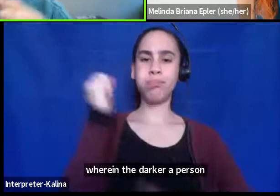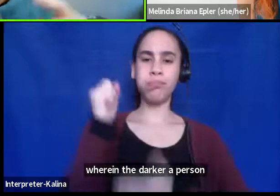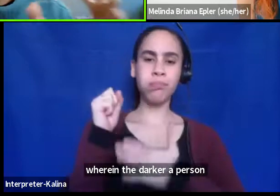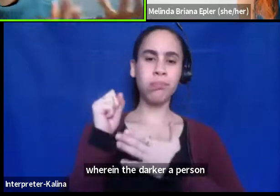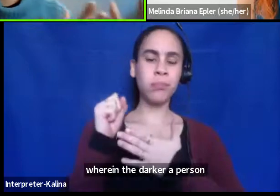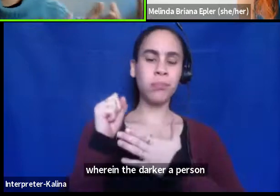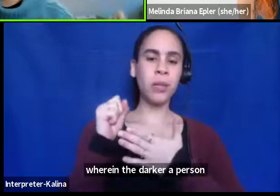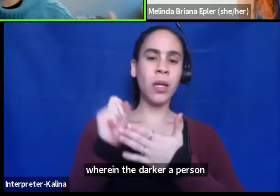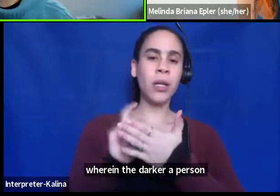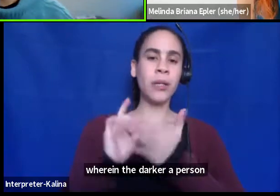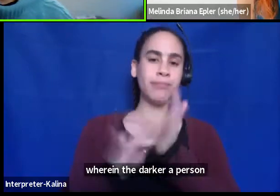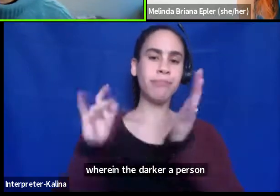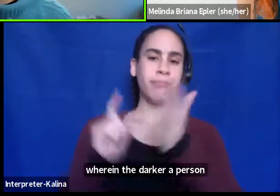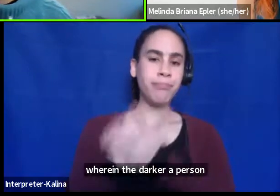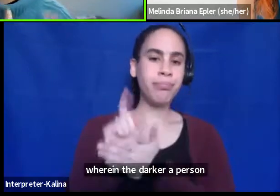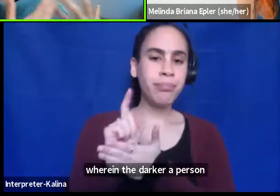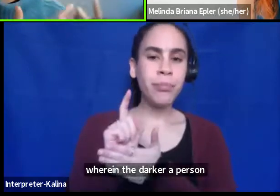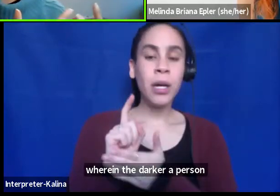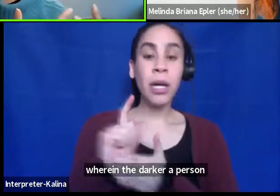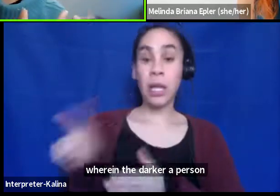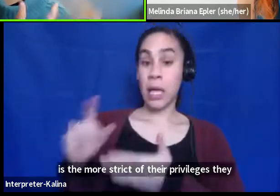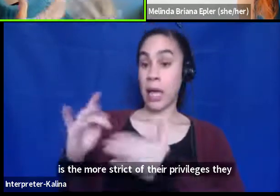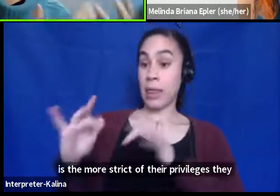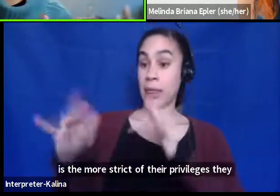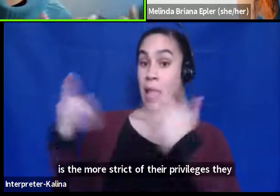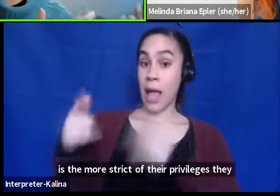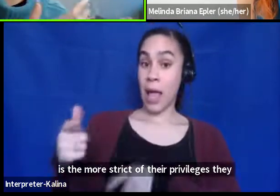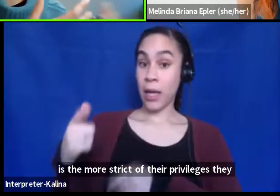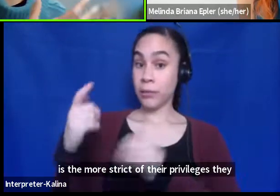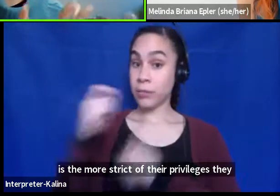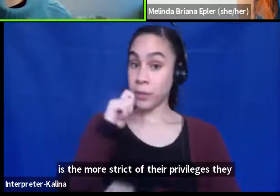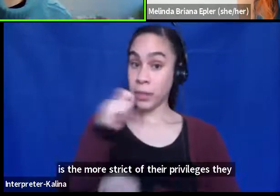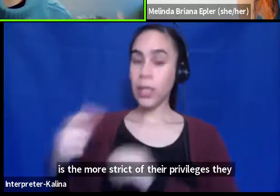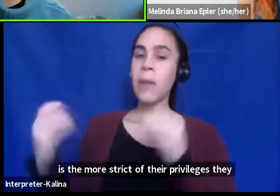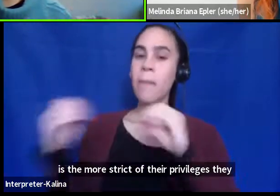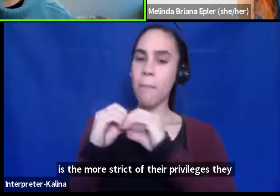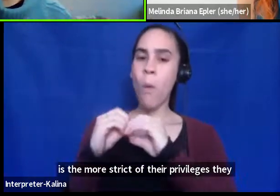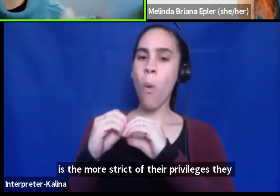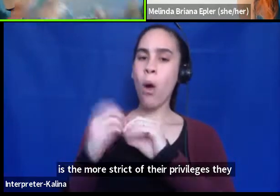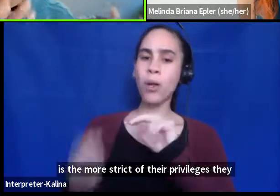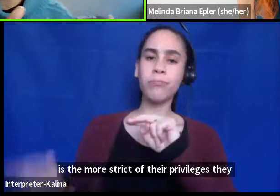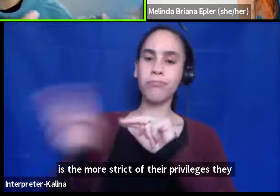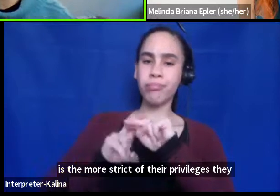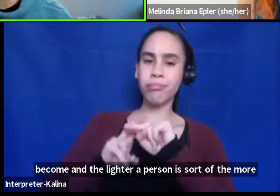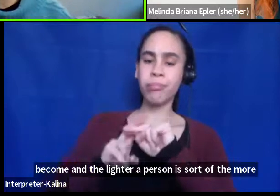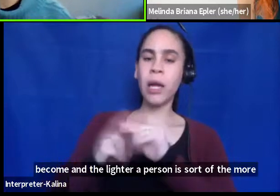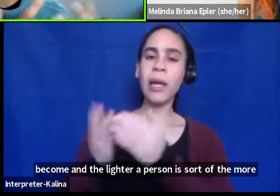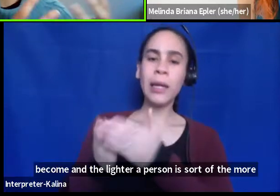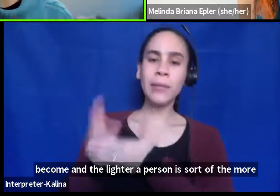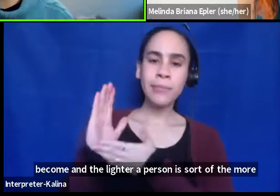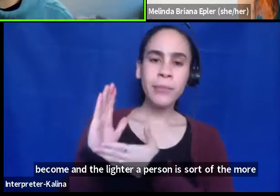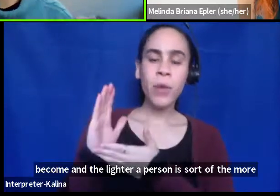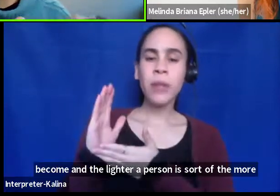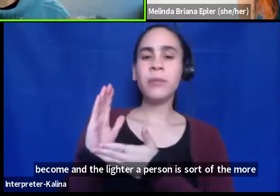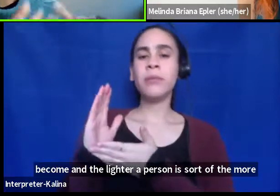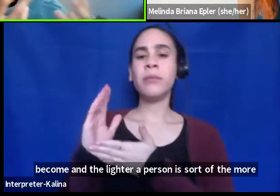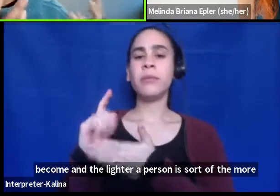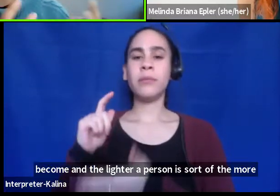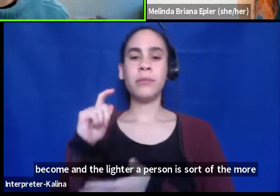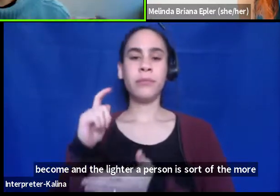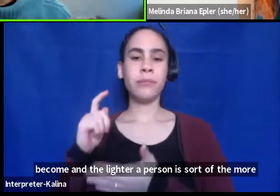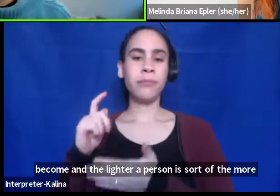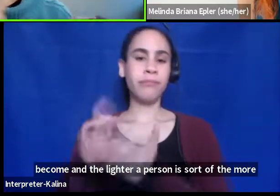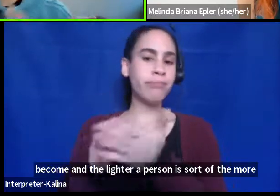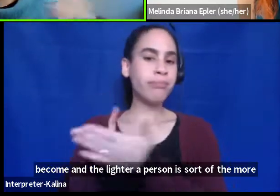become, and the lighter a person is, sort of the more privileges they become open to, or that are like granted to them, or